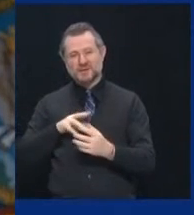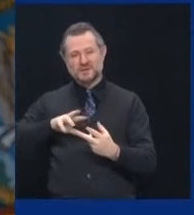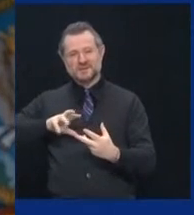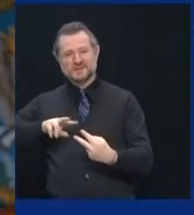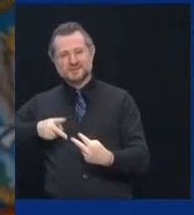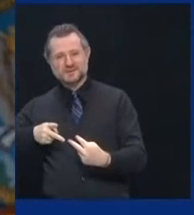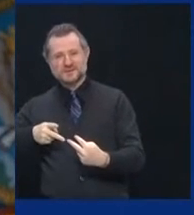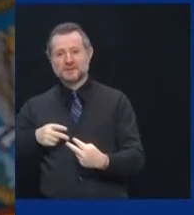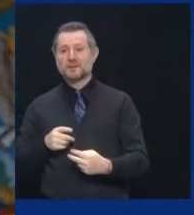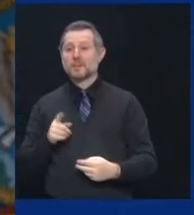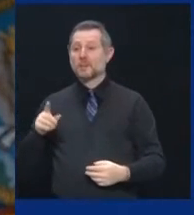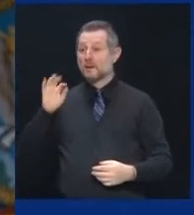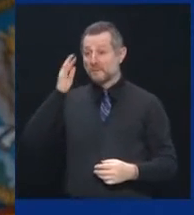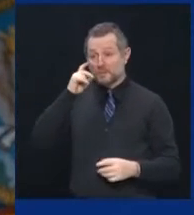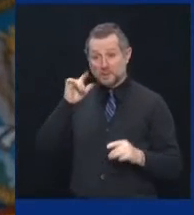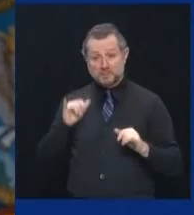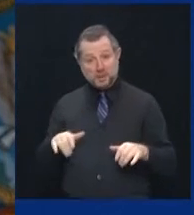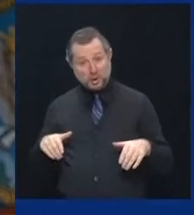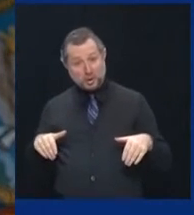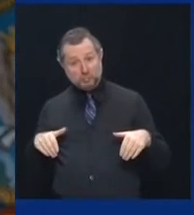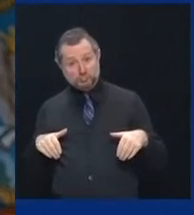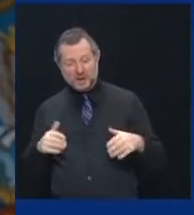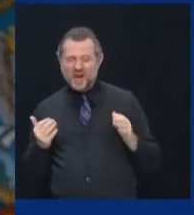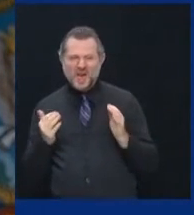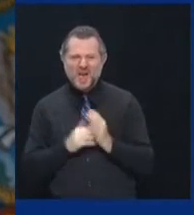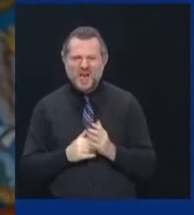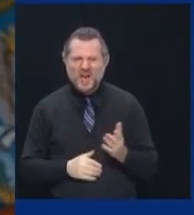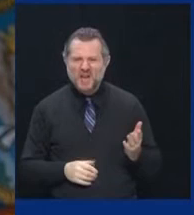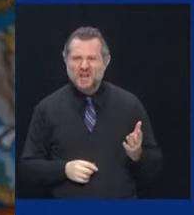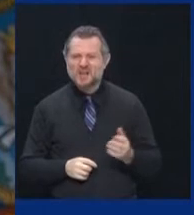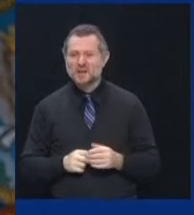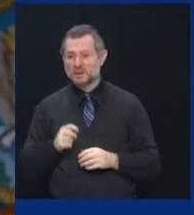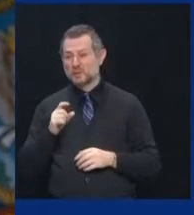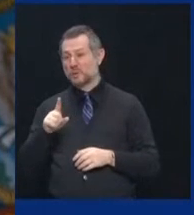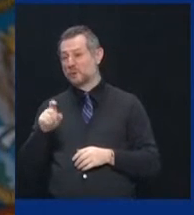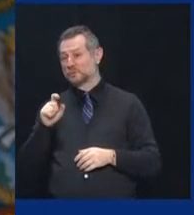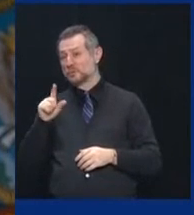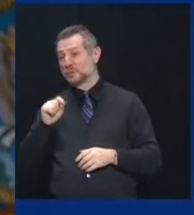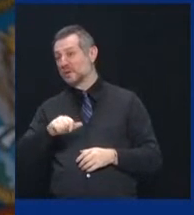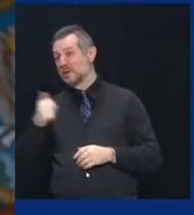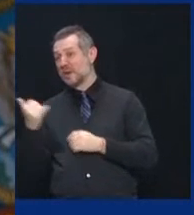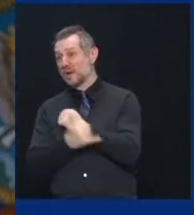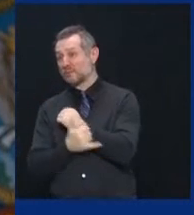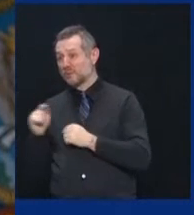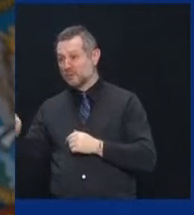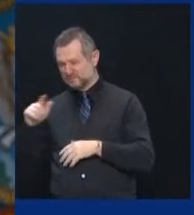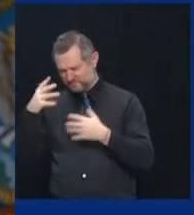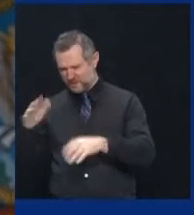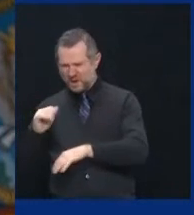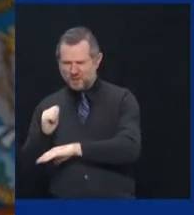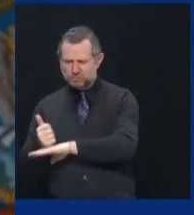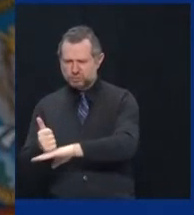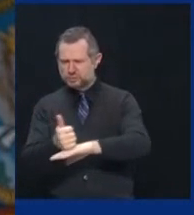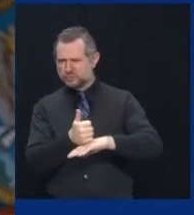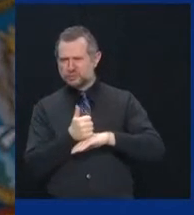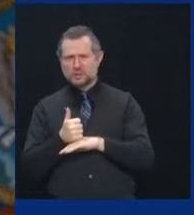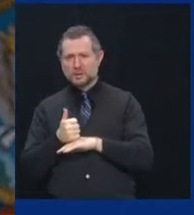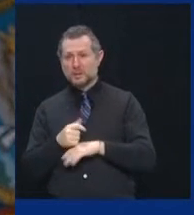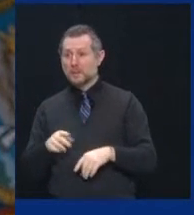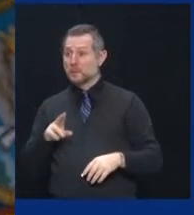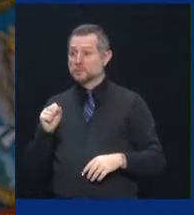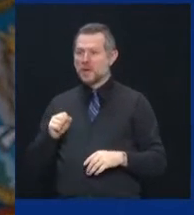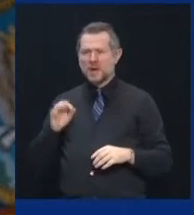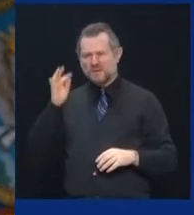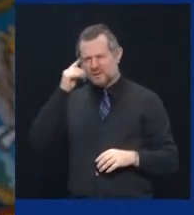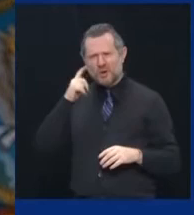The United States did nothing, even though 120 other countries had already acted. New